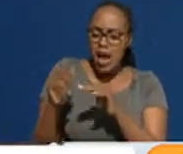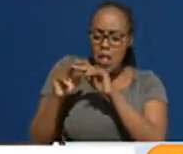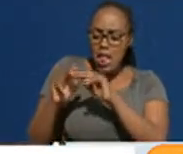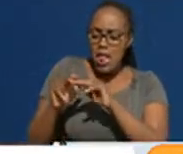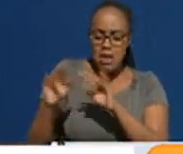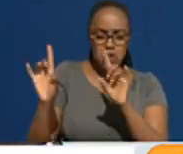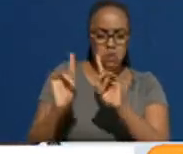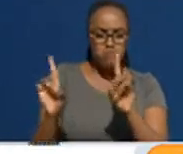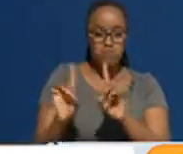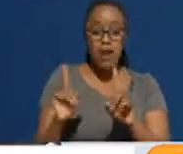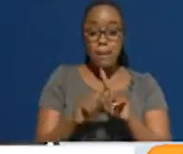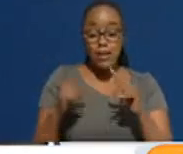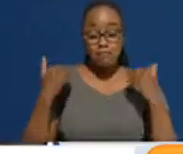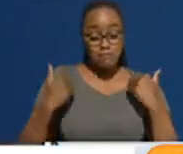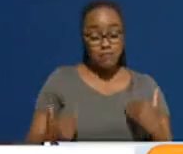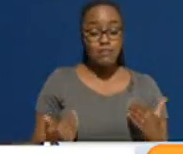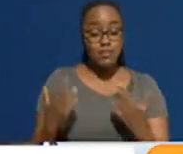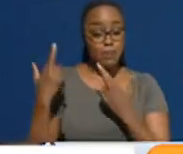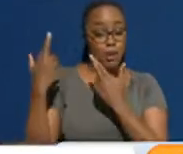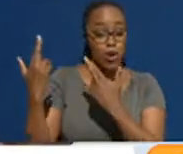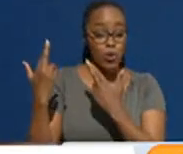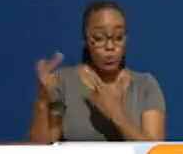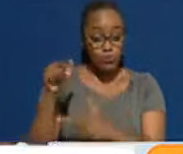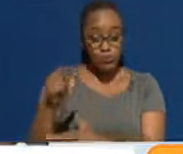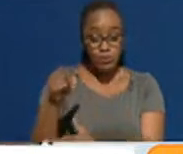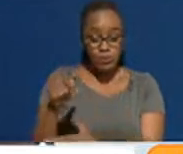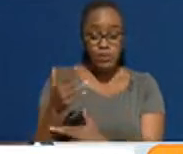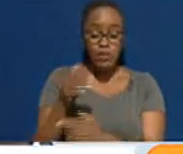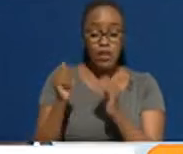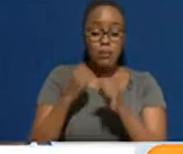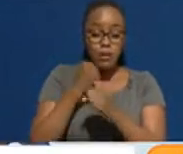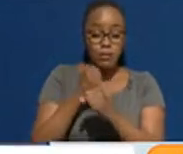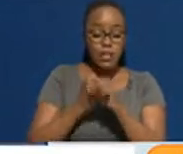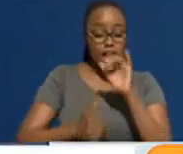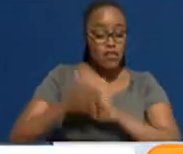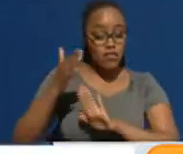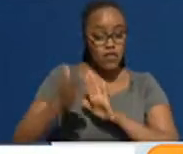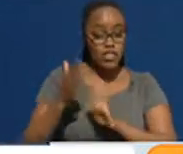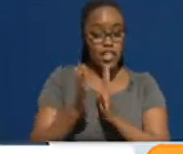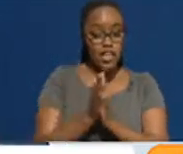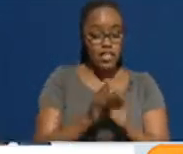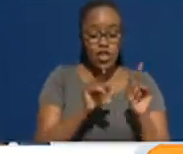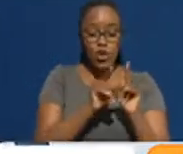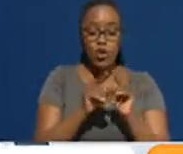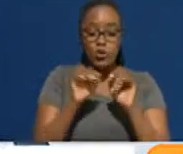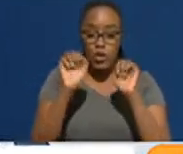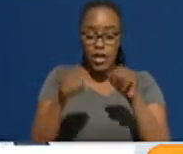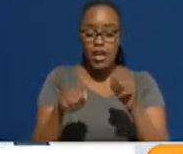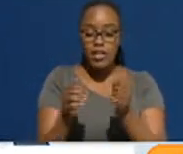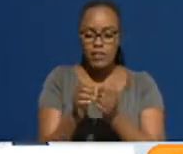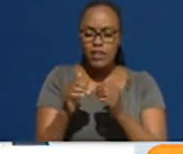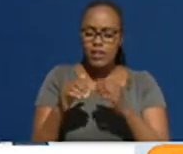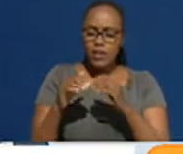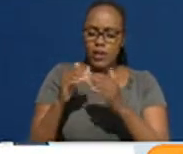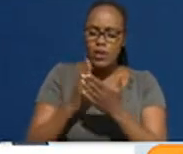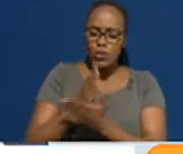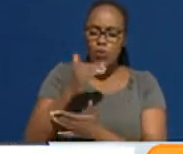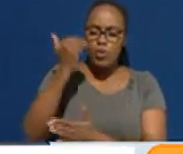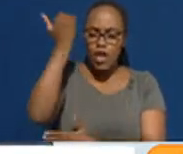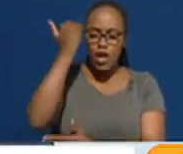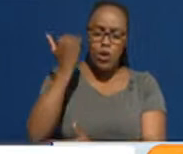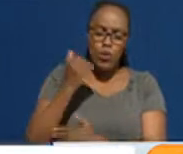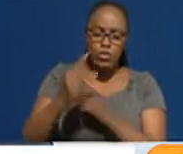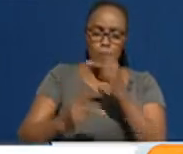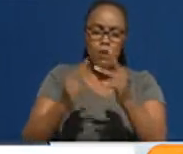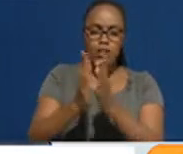So for me, I hope that this is expedited, that people can release the pressure through the court process,